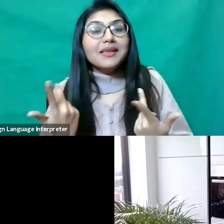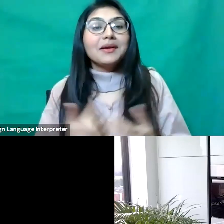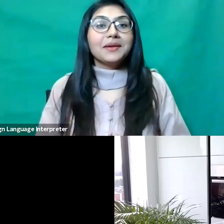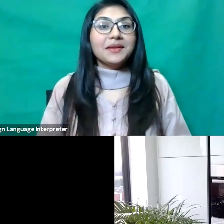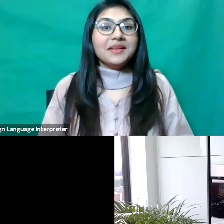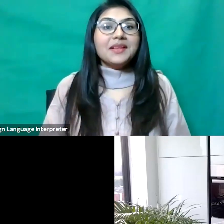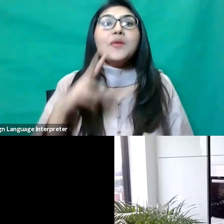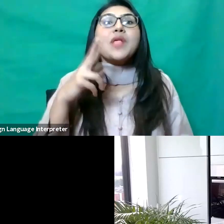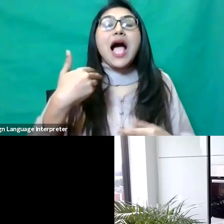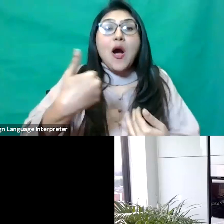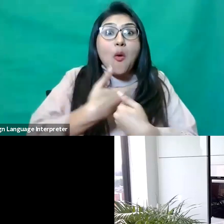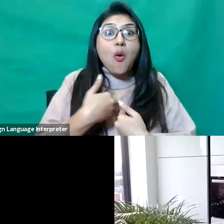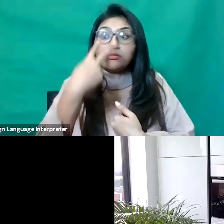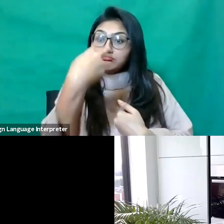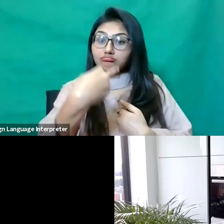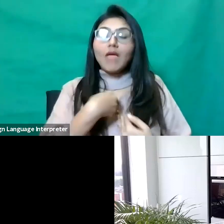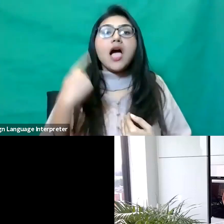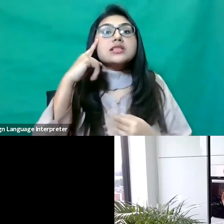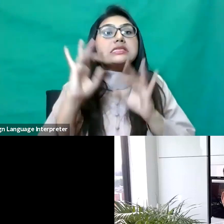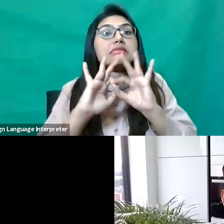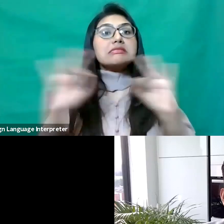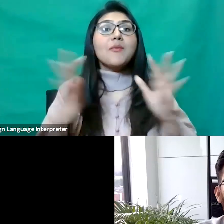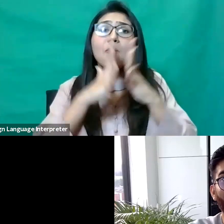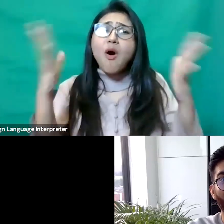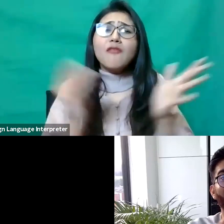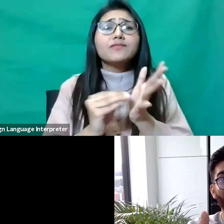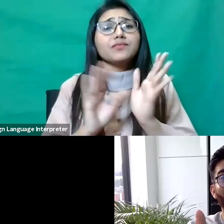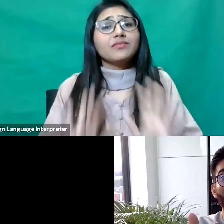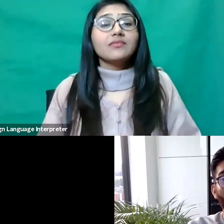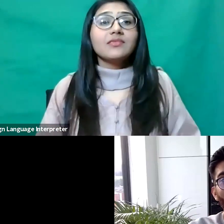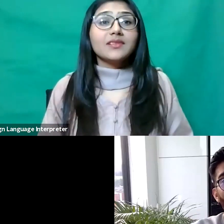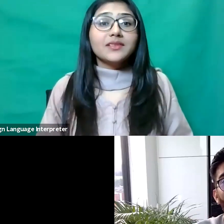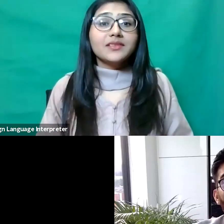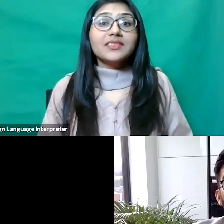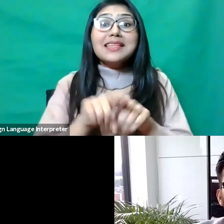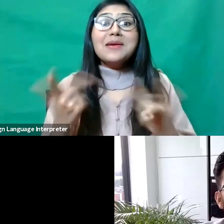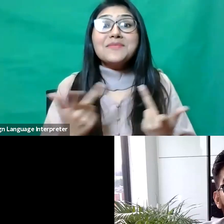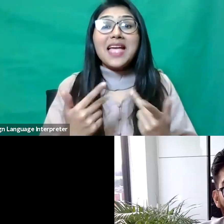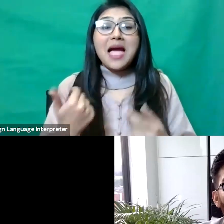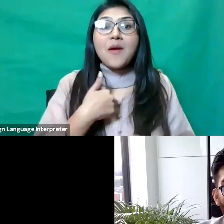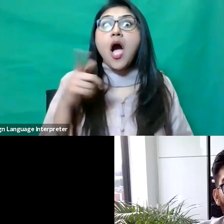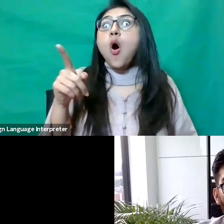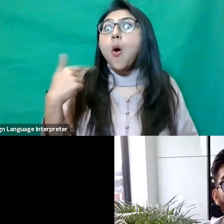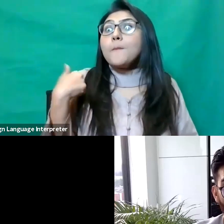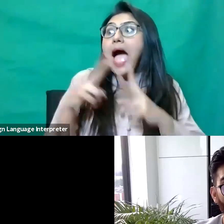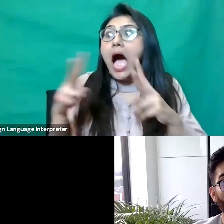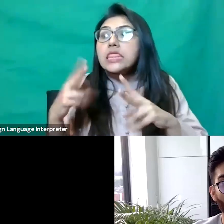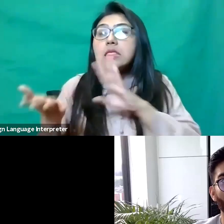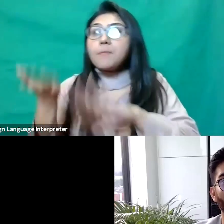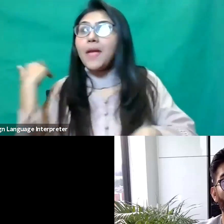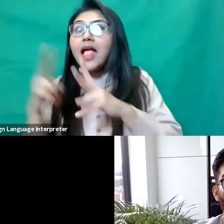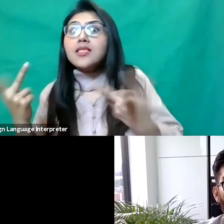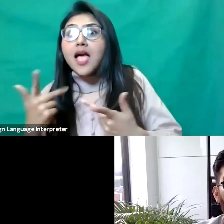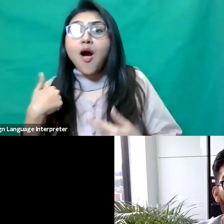You understand yourself so much better now. It's like, oh shit, like I don't hear this. Oh, I have to lip read. Oh,